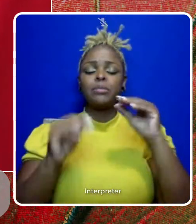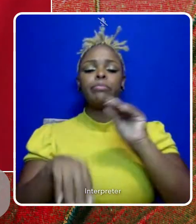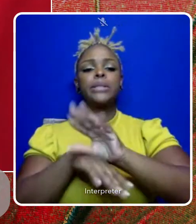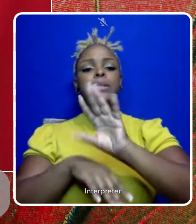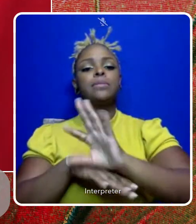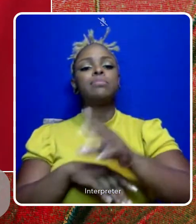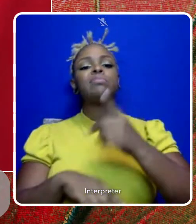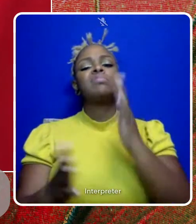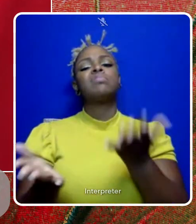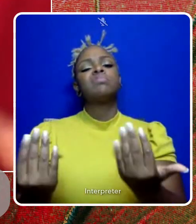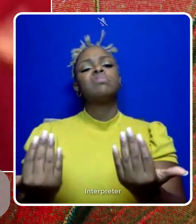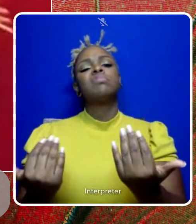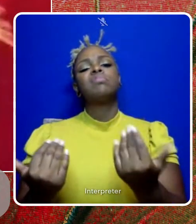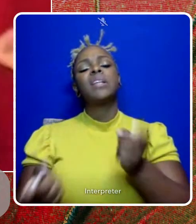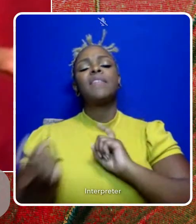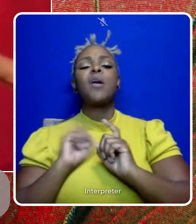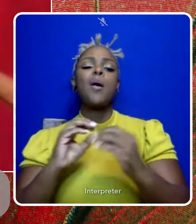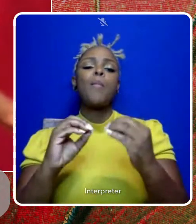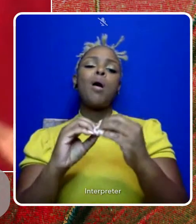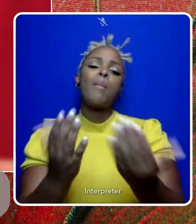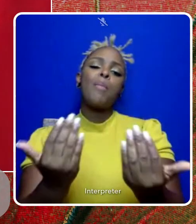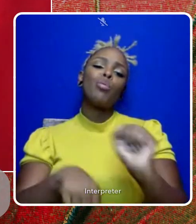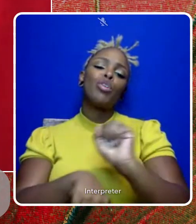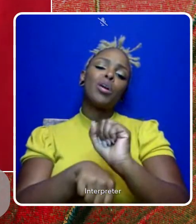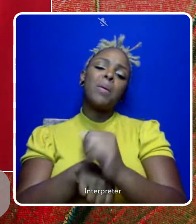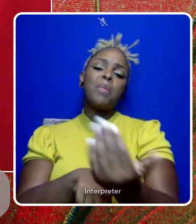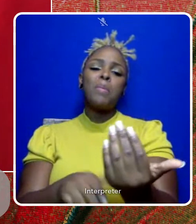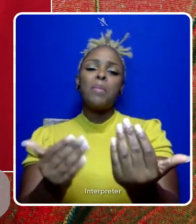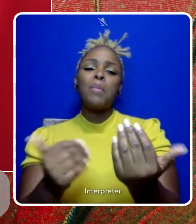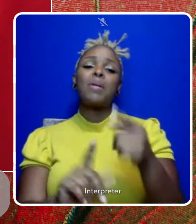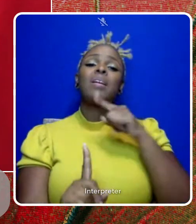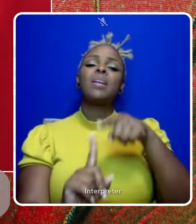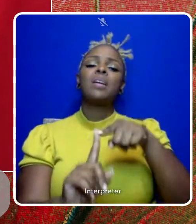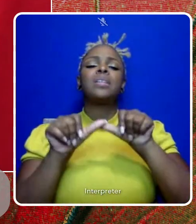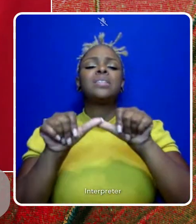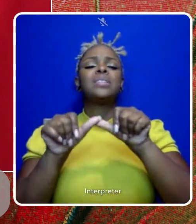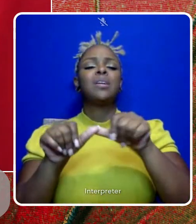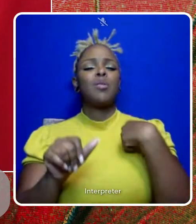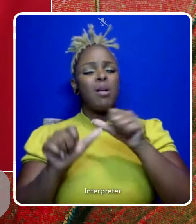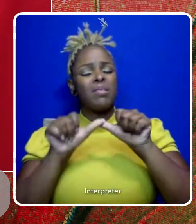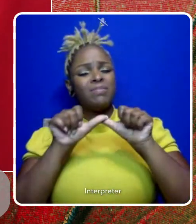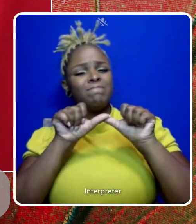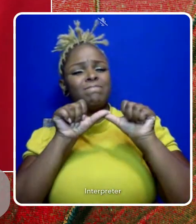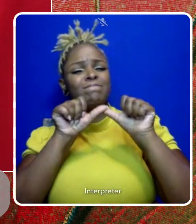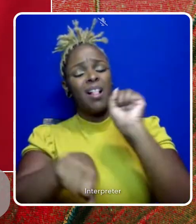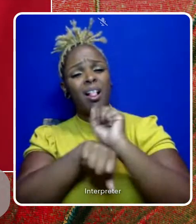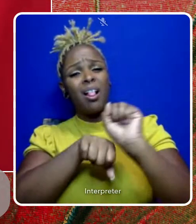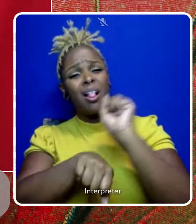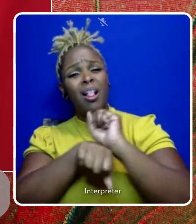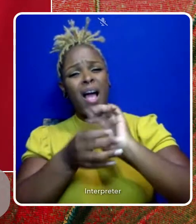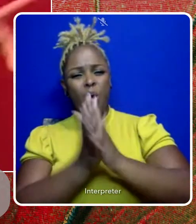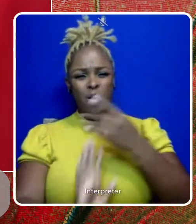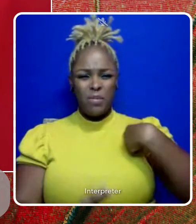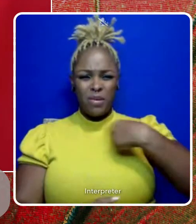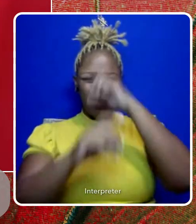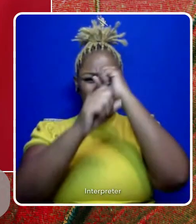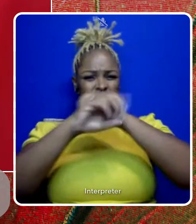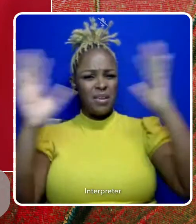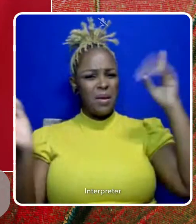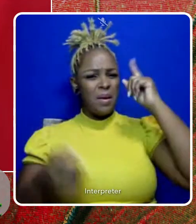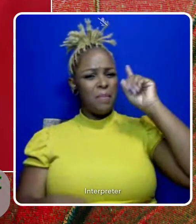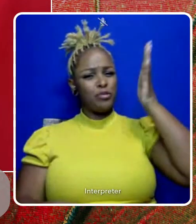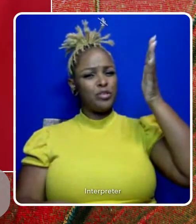keeping the grip on the trigger. How can we put our future first when they're too busy trying to keep us in the past tense? We accept things that don't